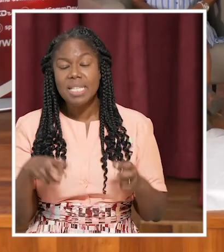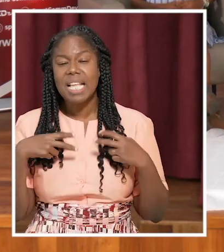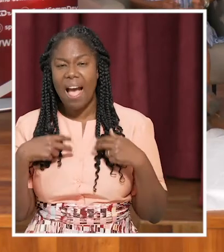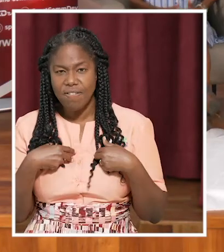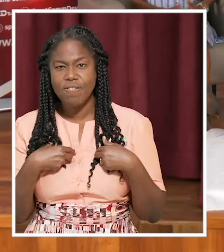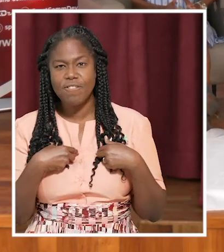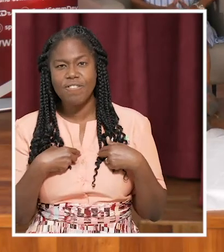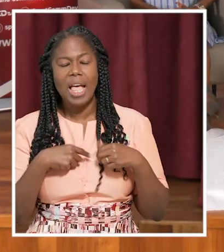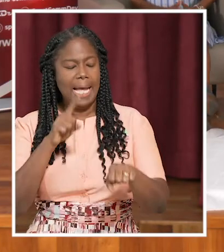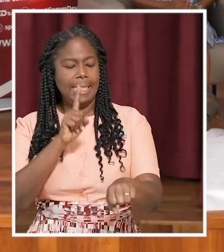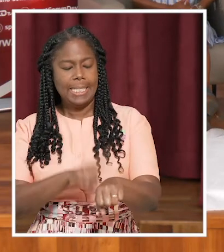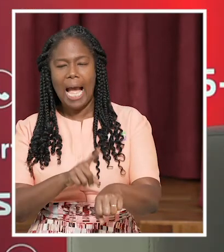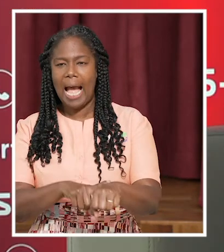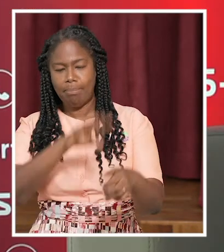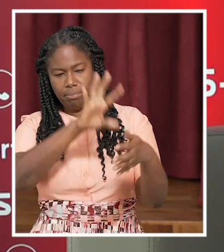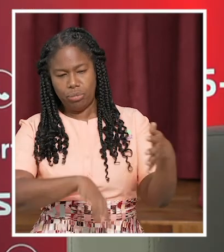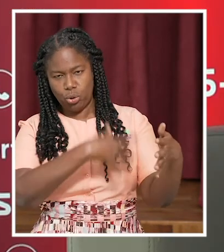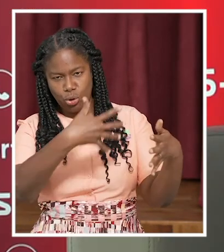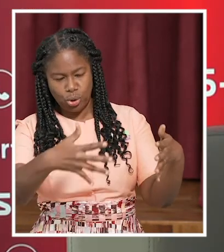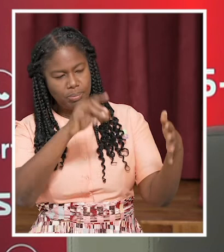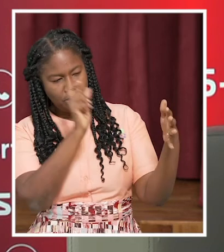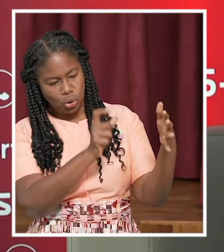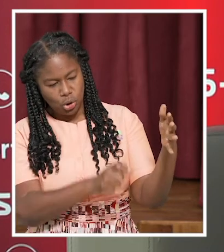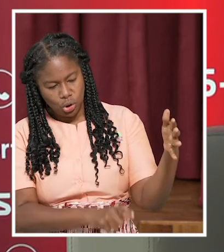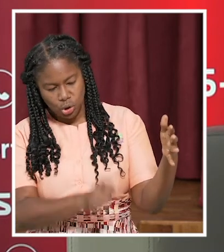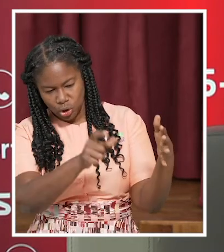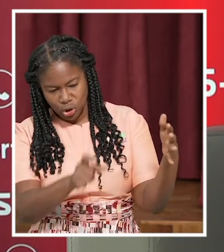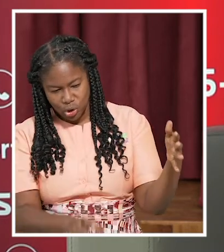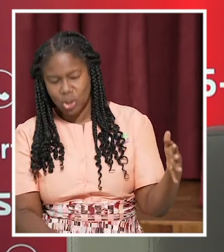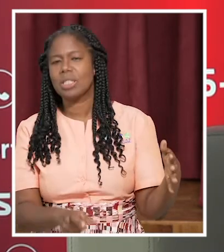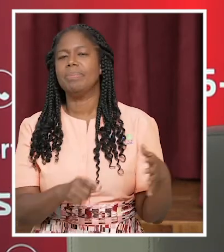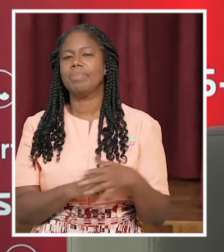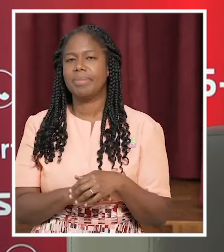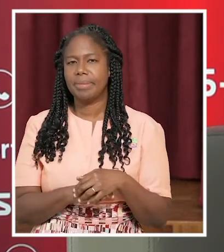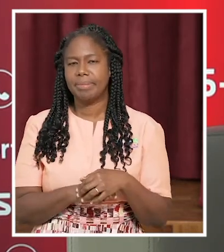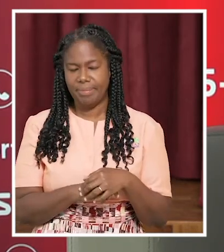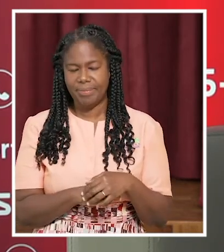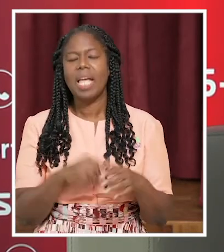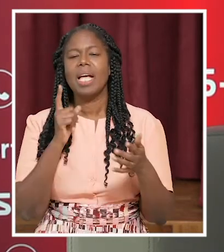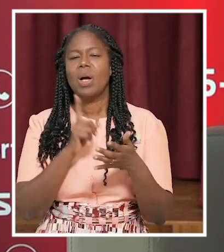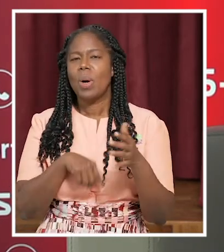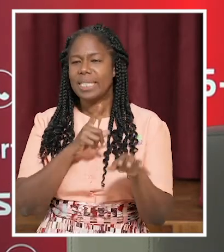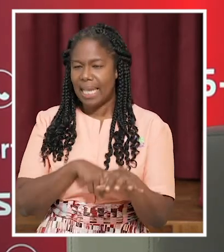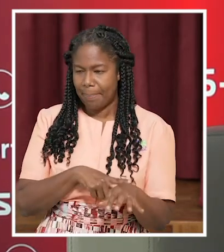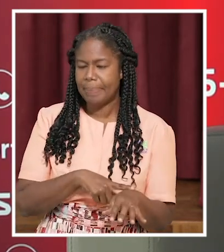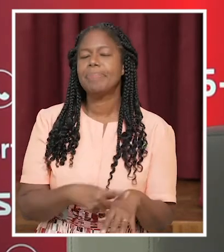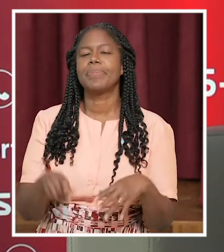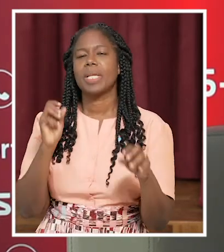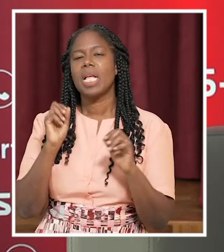timetable. What time I'm working from to what time. You take your break. You move away from the desk or wherever you're using at your